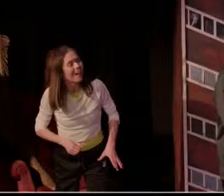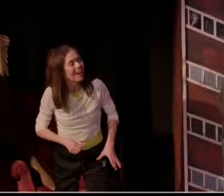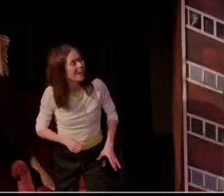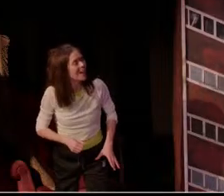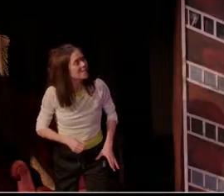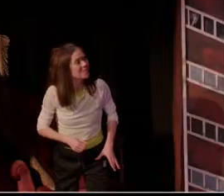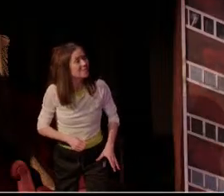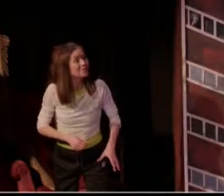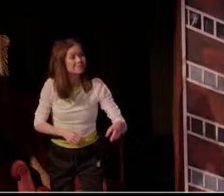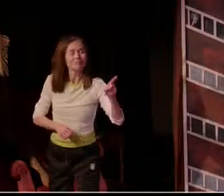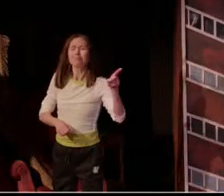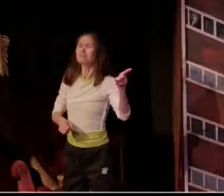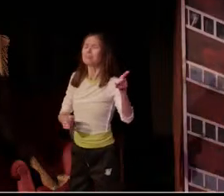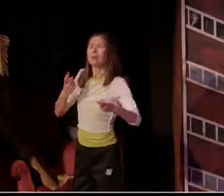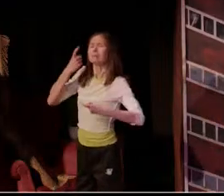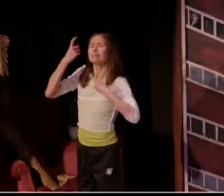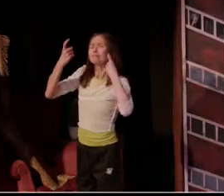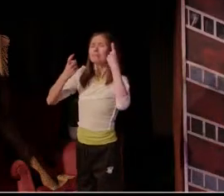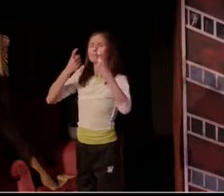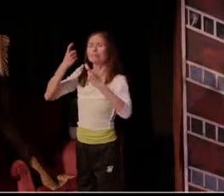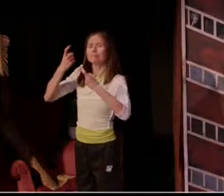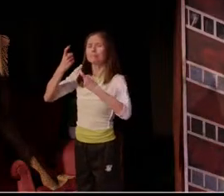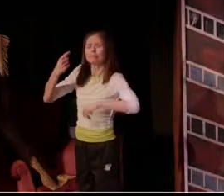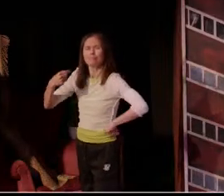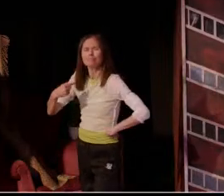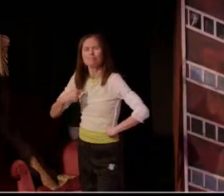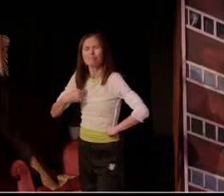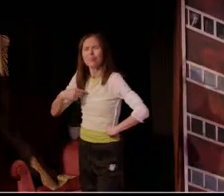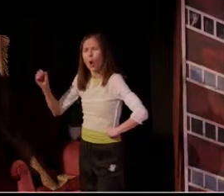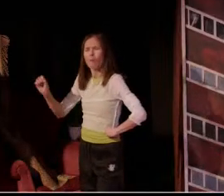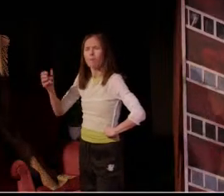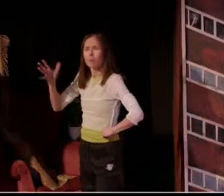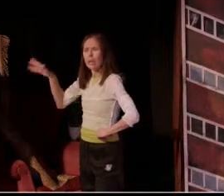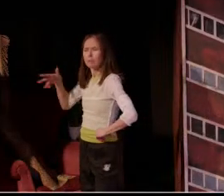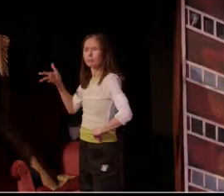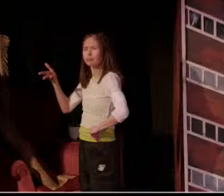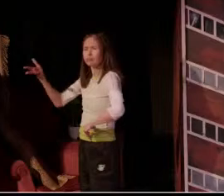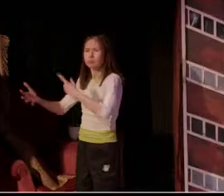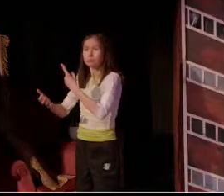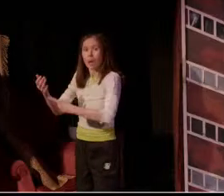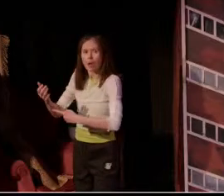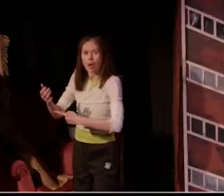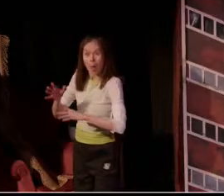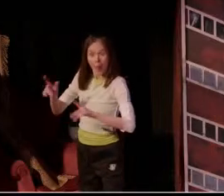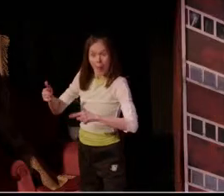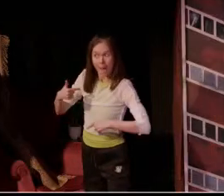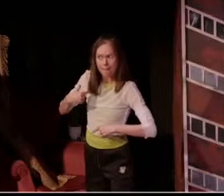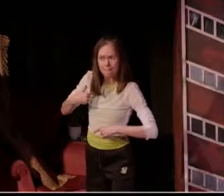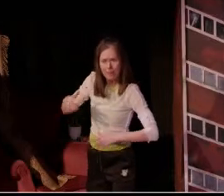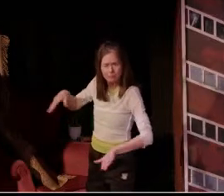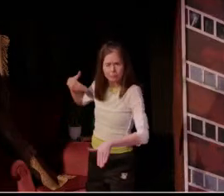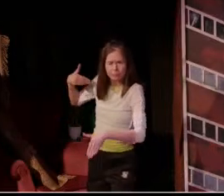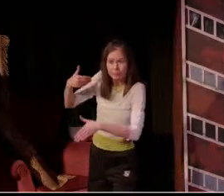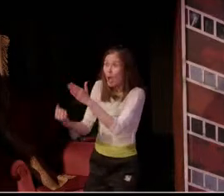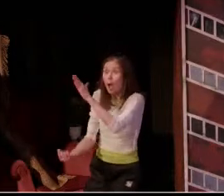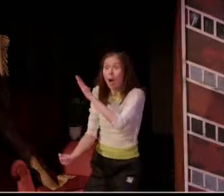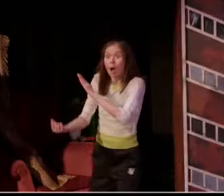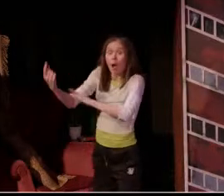office today. But I'm not always honest, although I am sometimes perchance. So, let me pack up my peddler's excrement.